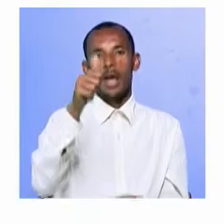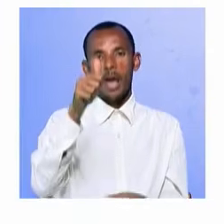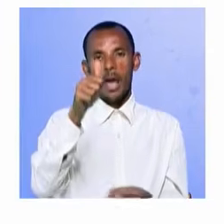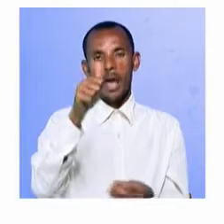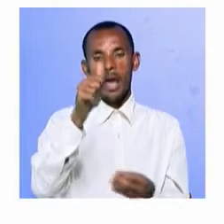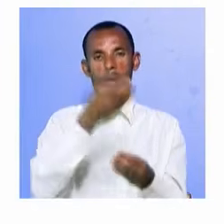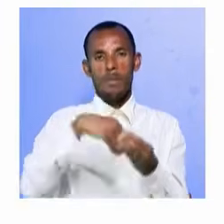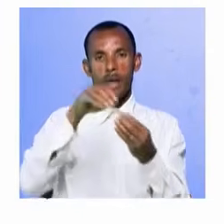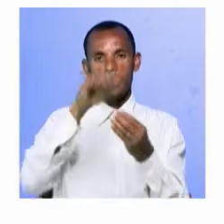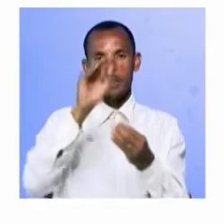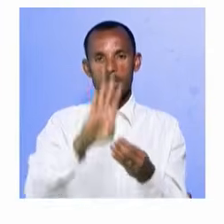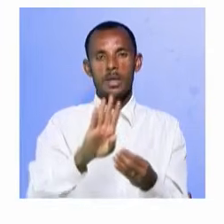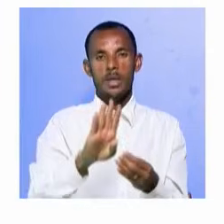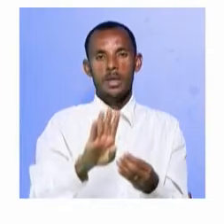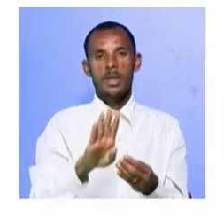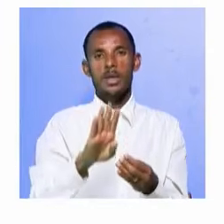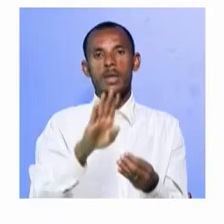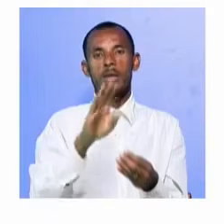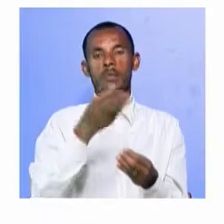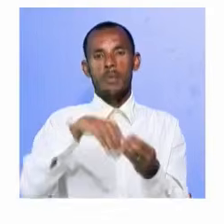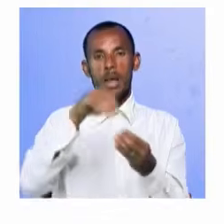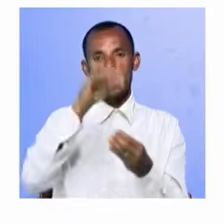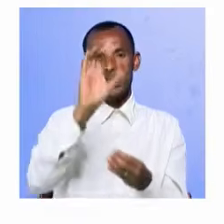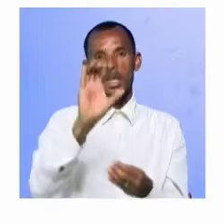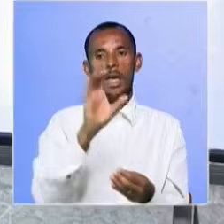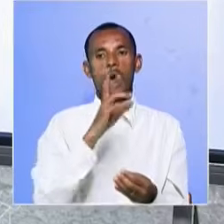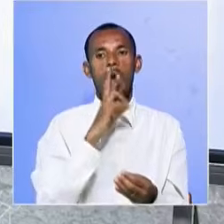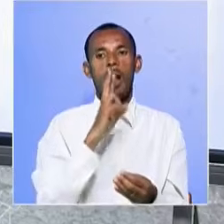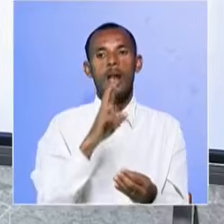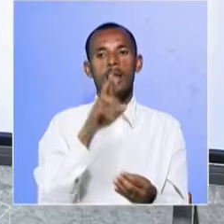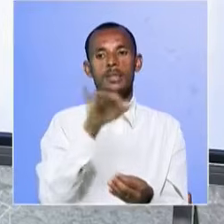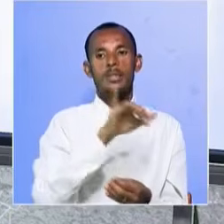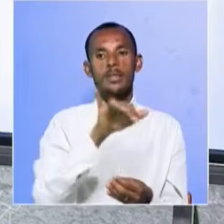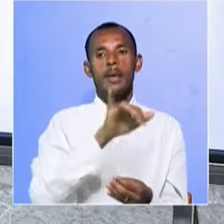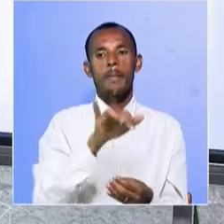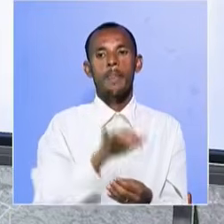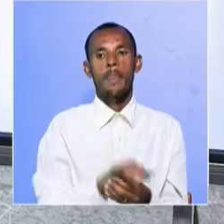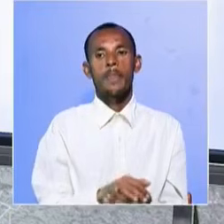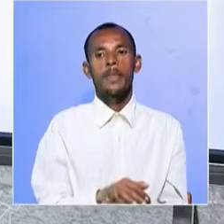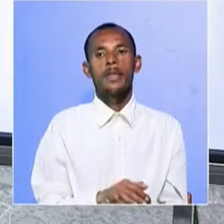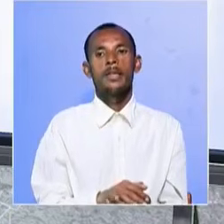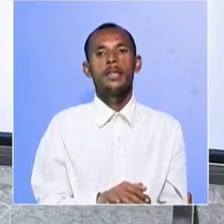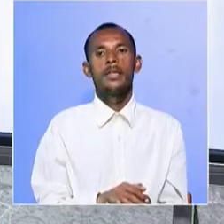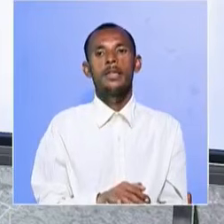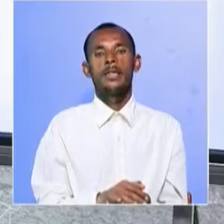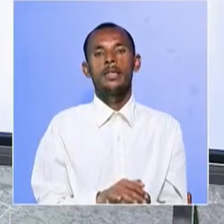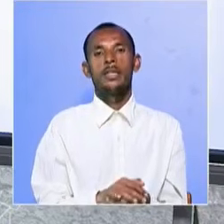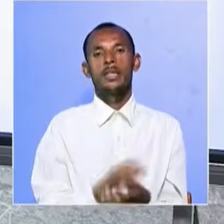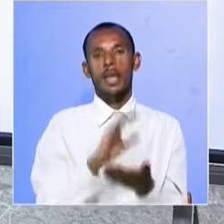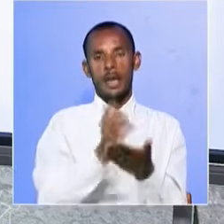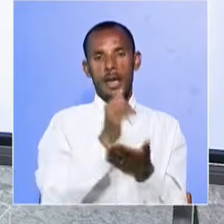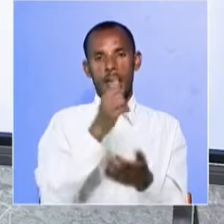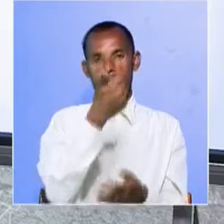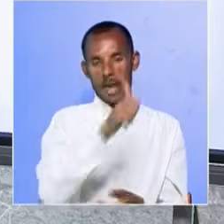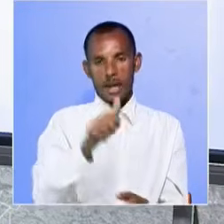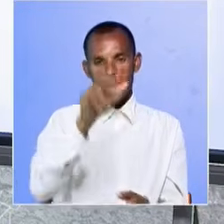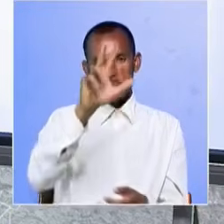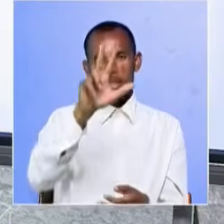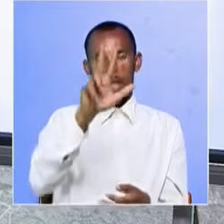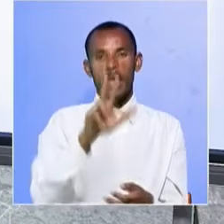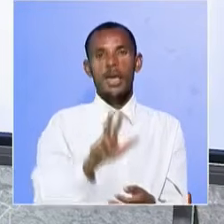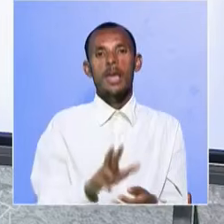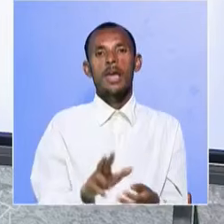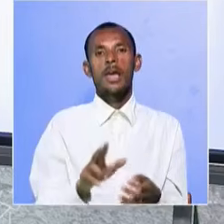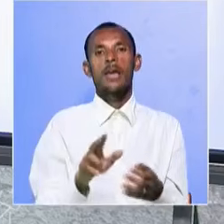B plus C are the same. Okay, take any three rational